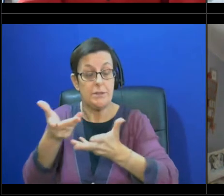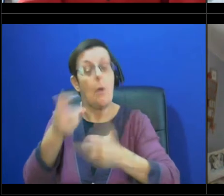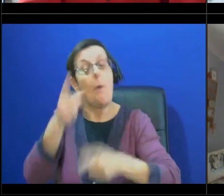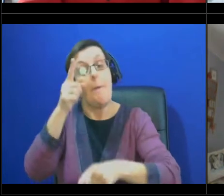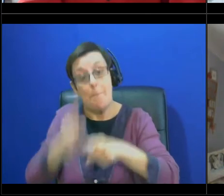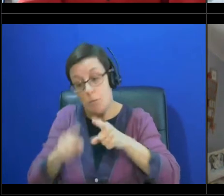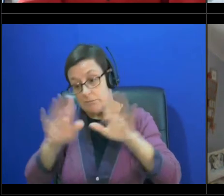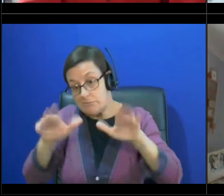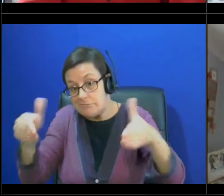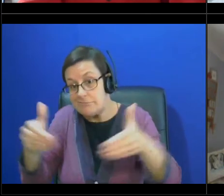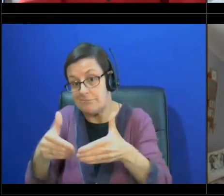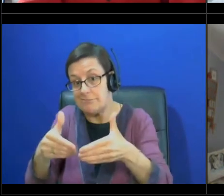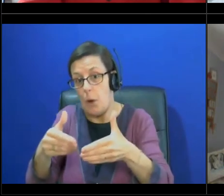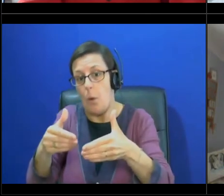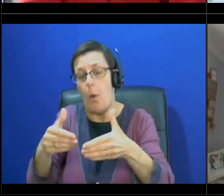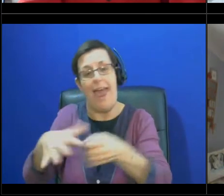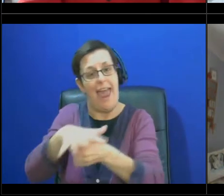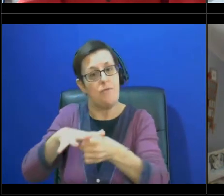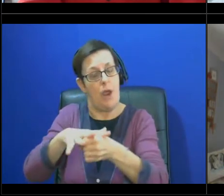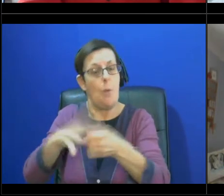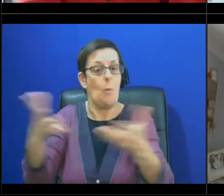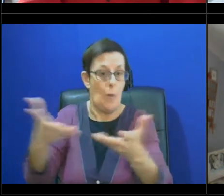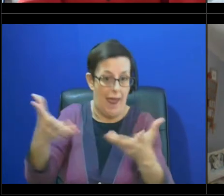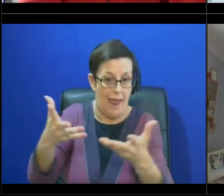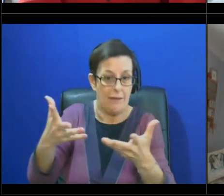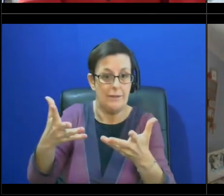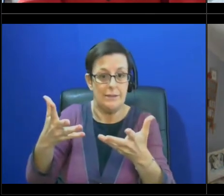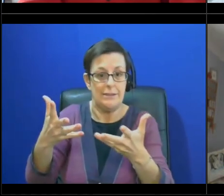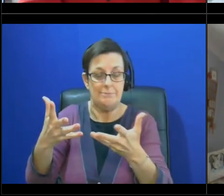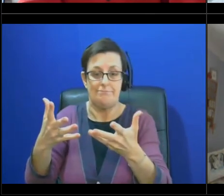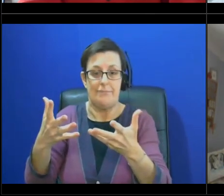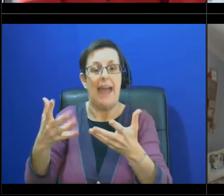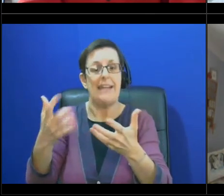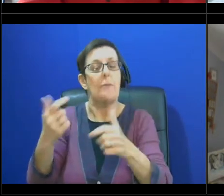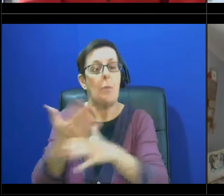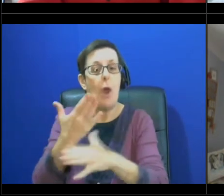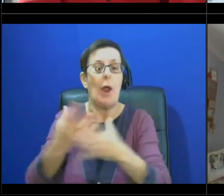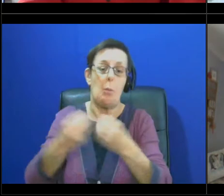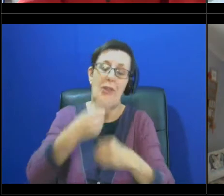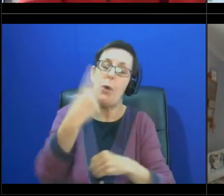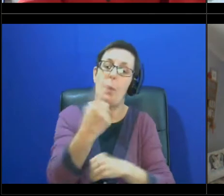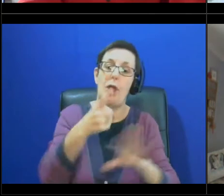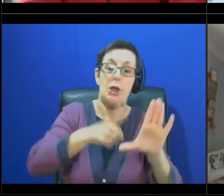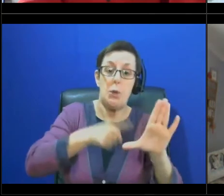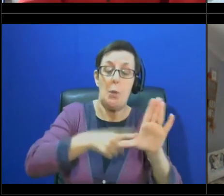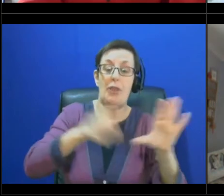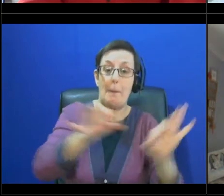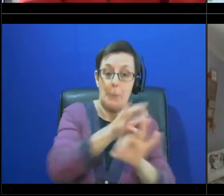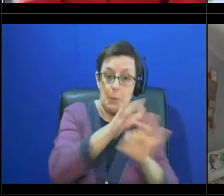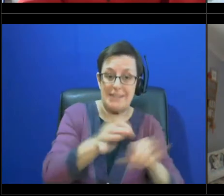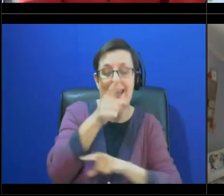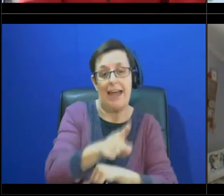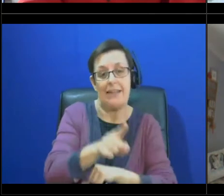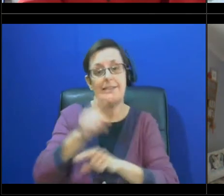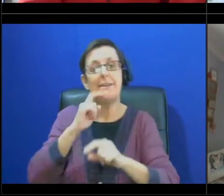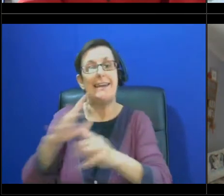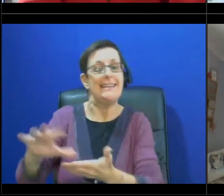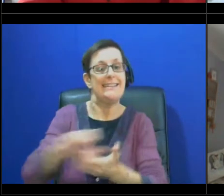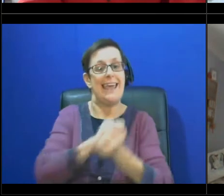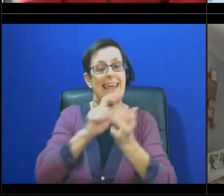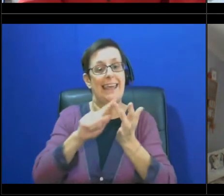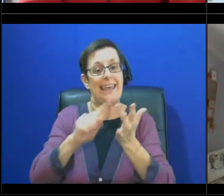to what we will be talking about today. I've been working with Youth Music and the Take It Away Consortium on the piece of research